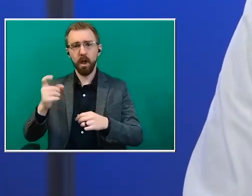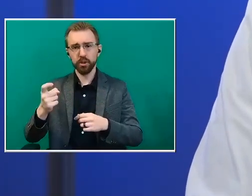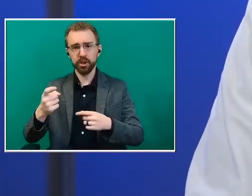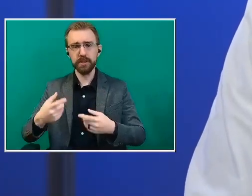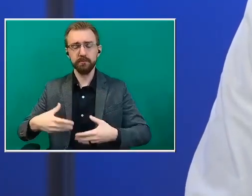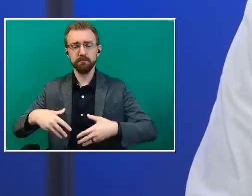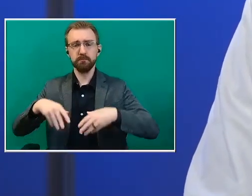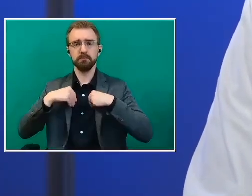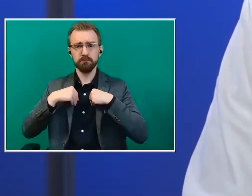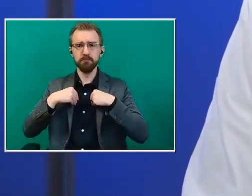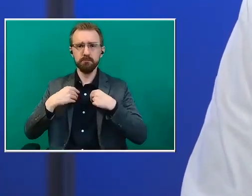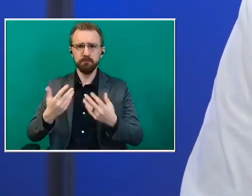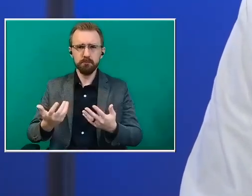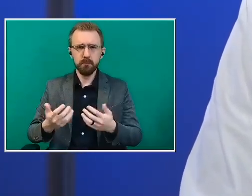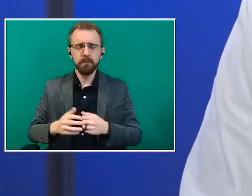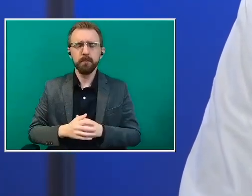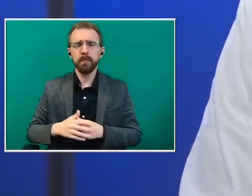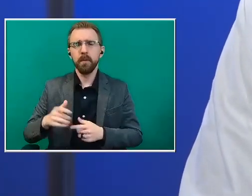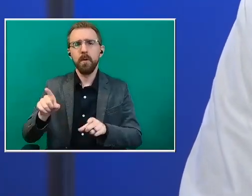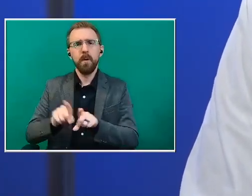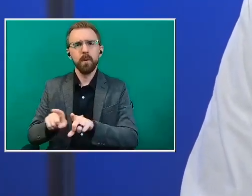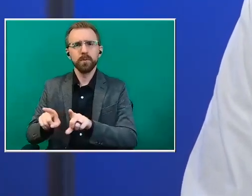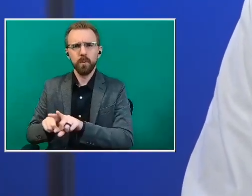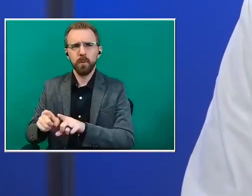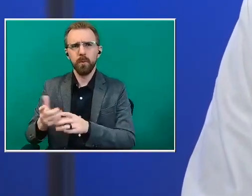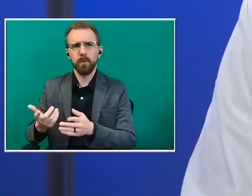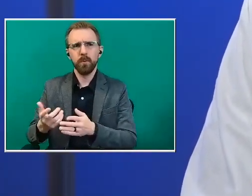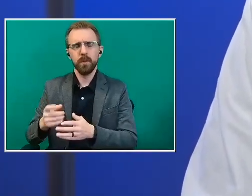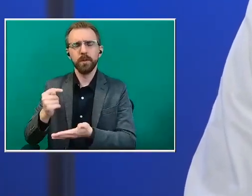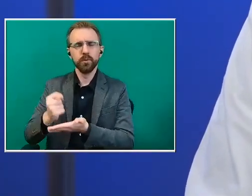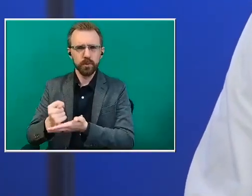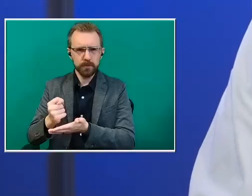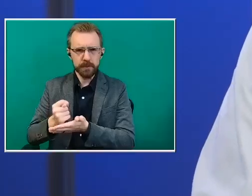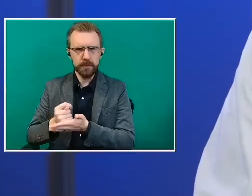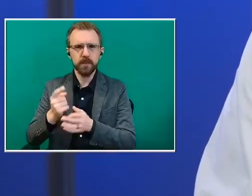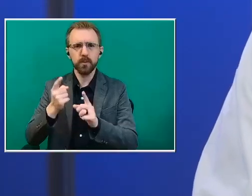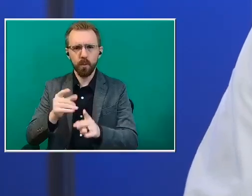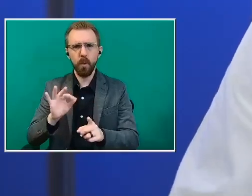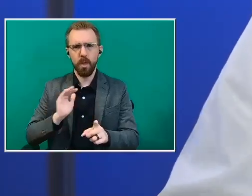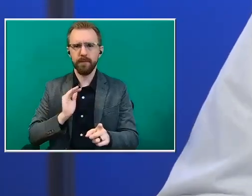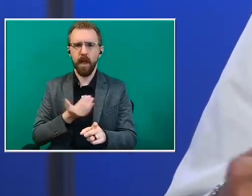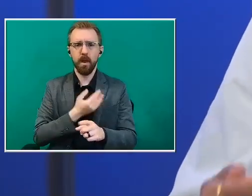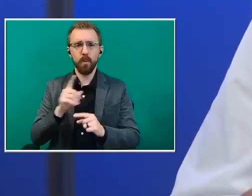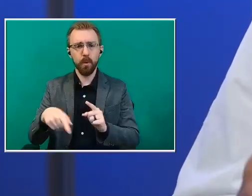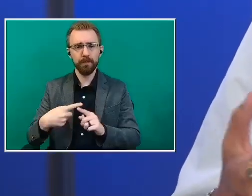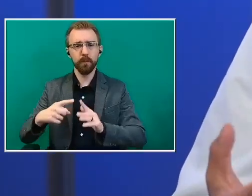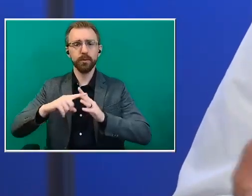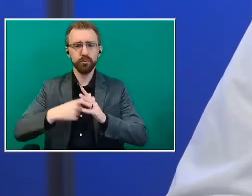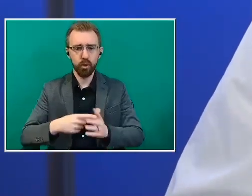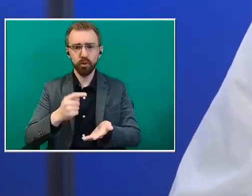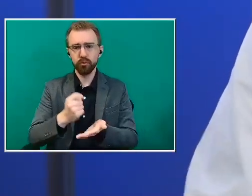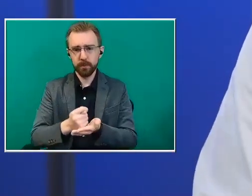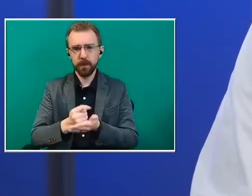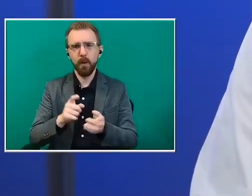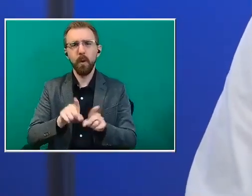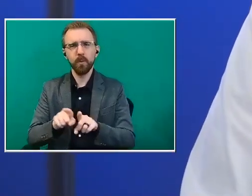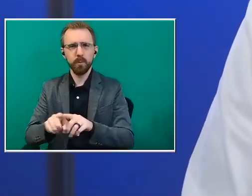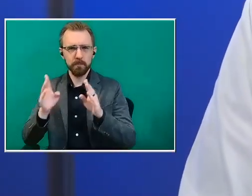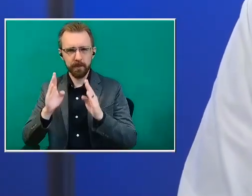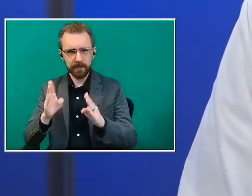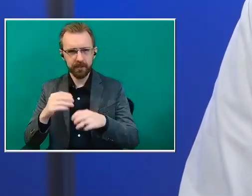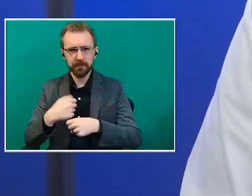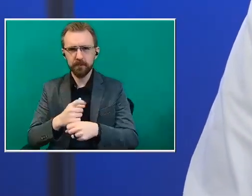levels, which is also a treatment goal of ours. So when we start somebody on treatment, we also pay attention to make sure that their oxygen